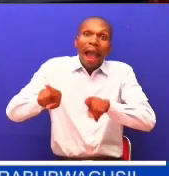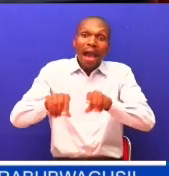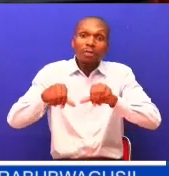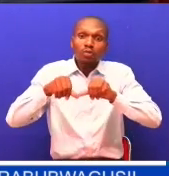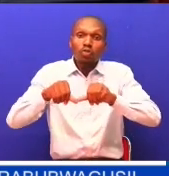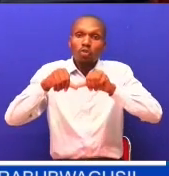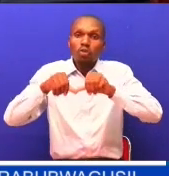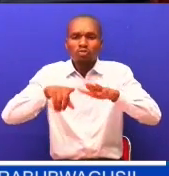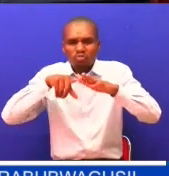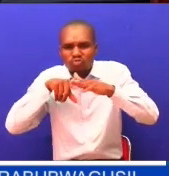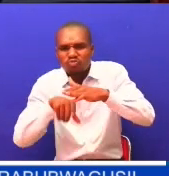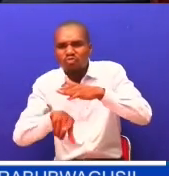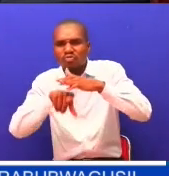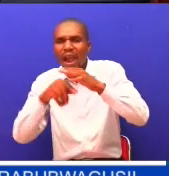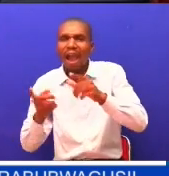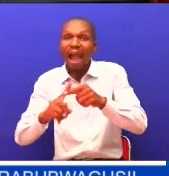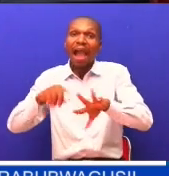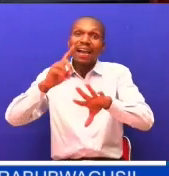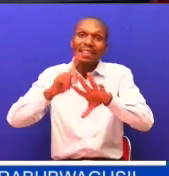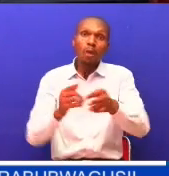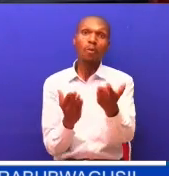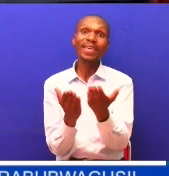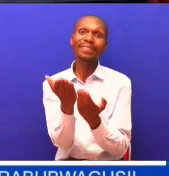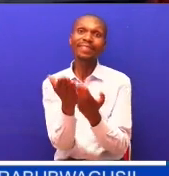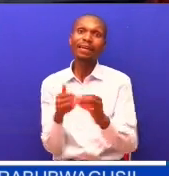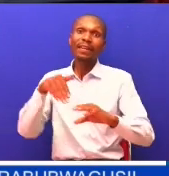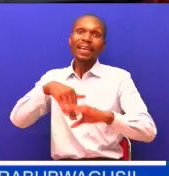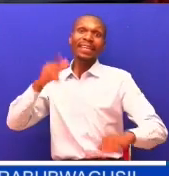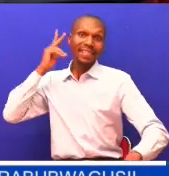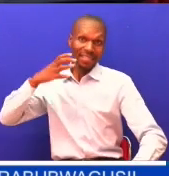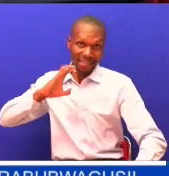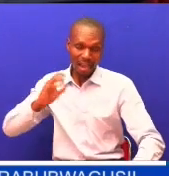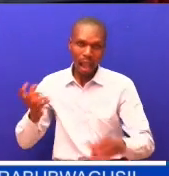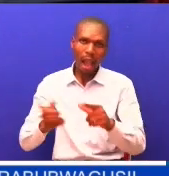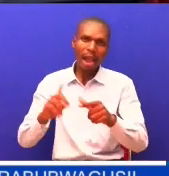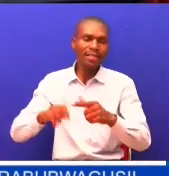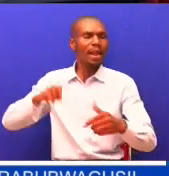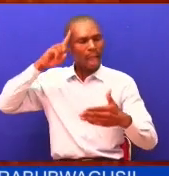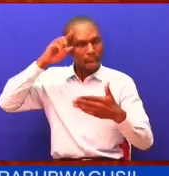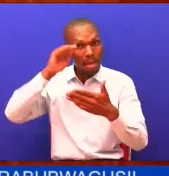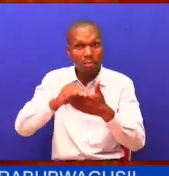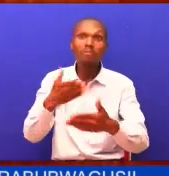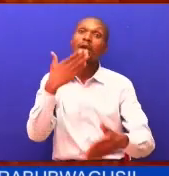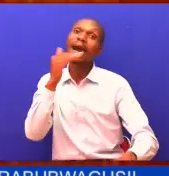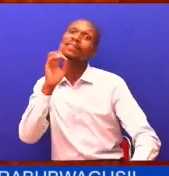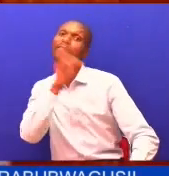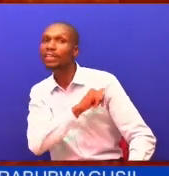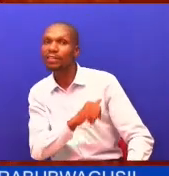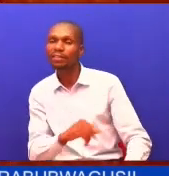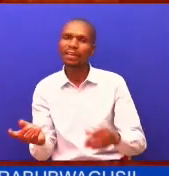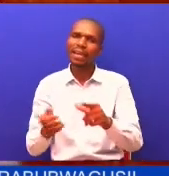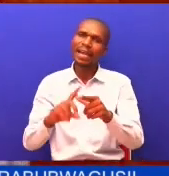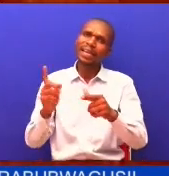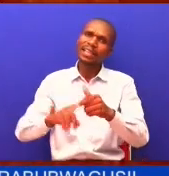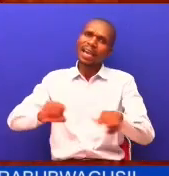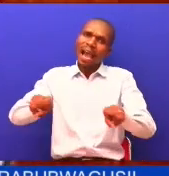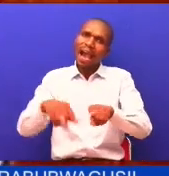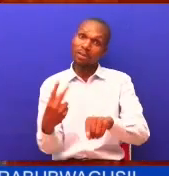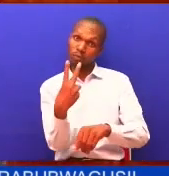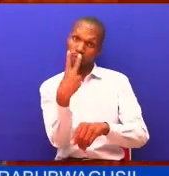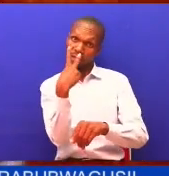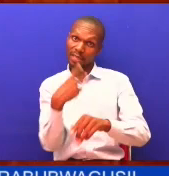moved through the period we've served in the Kisii County. I hope I've answered. What you saw the deputy